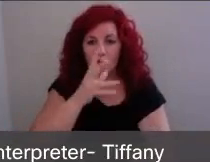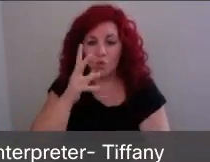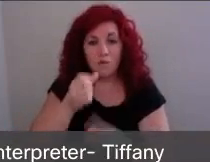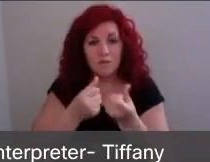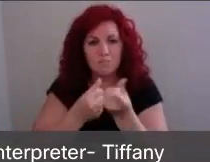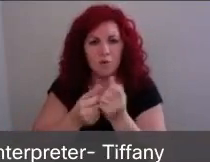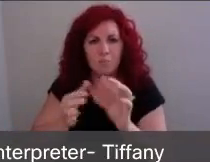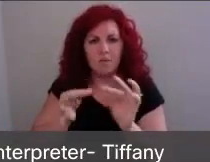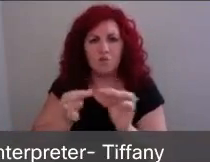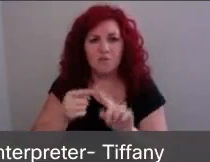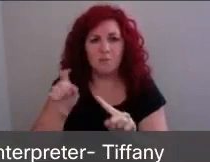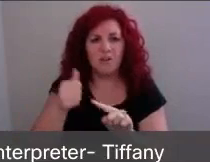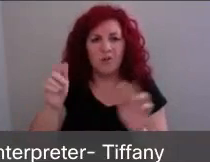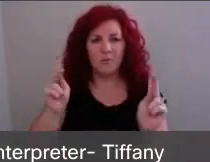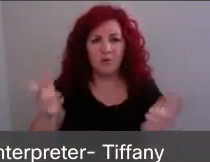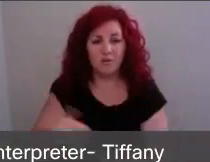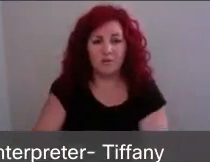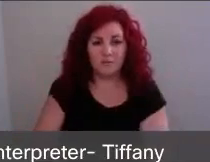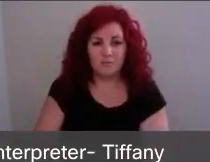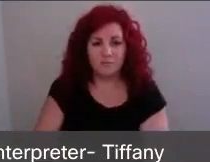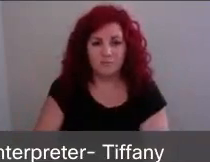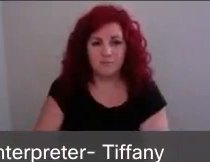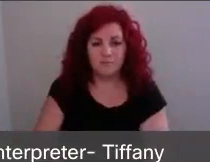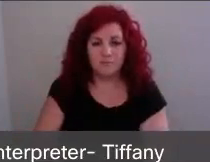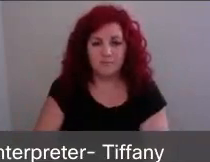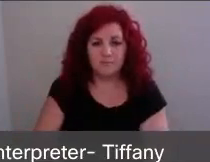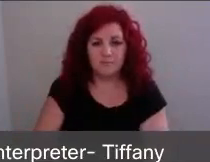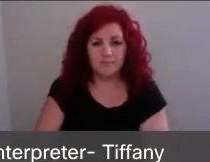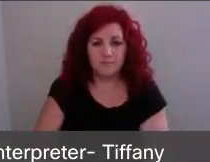here. And